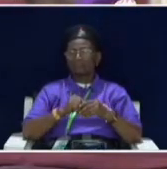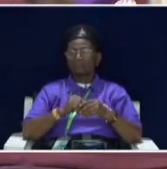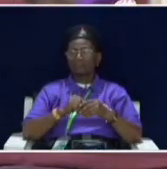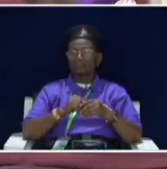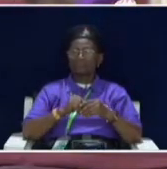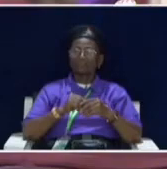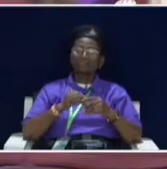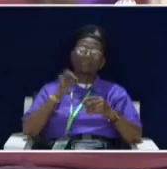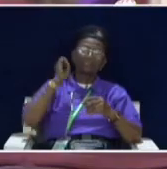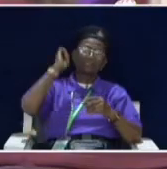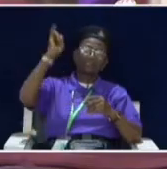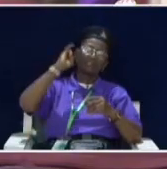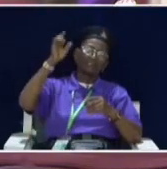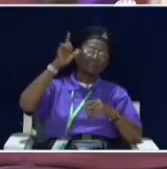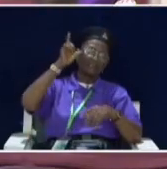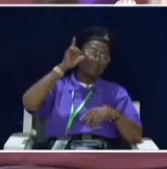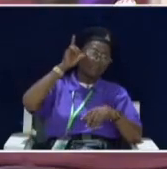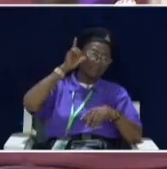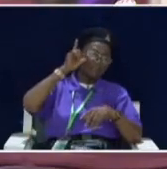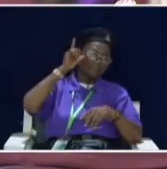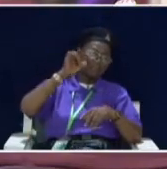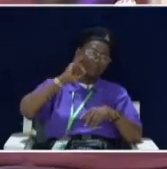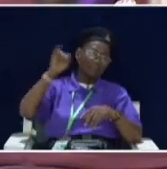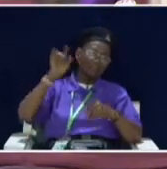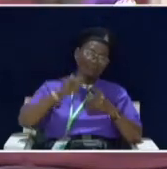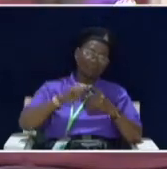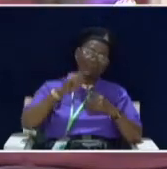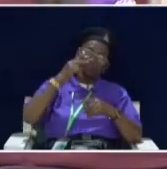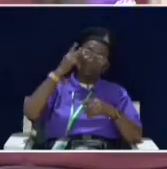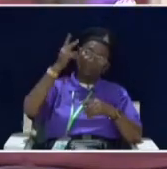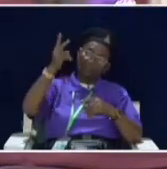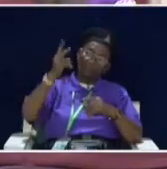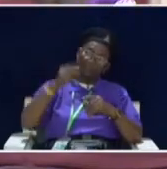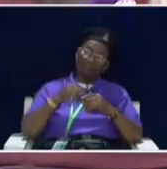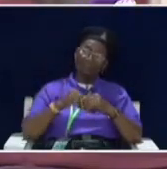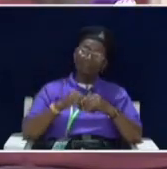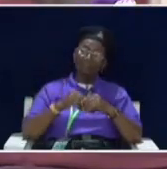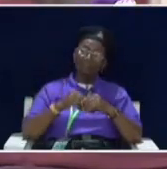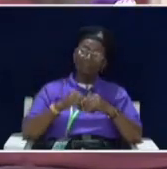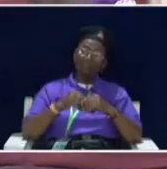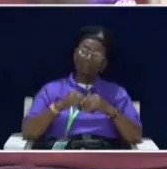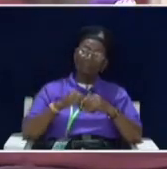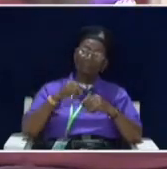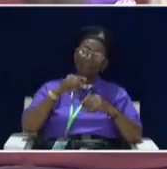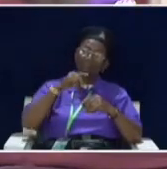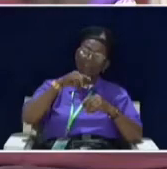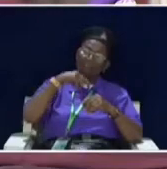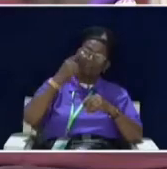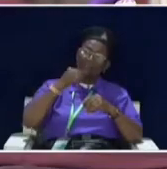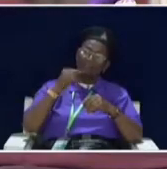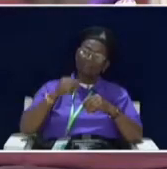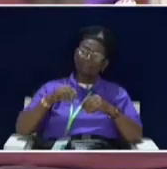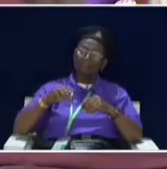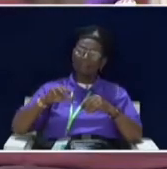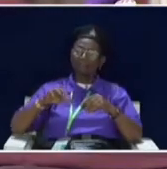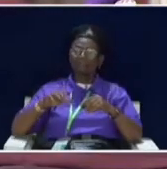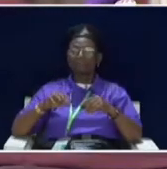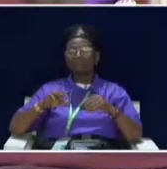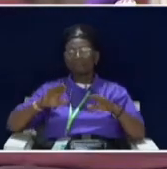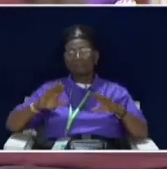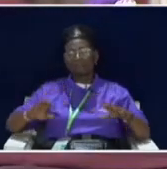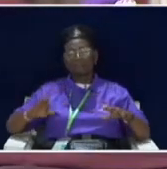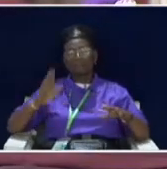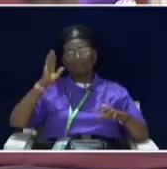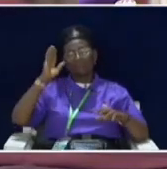He's listening to see whose cry is going to attract his